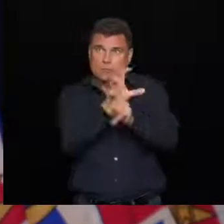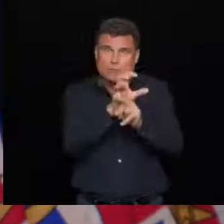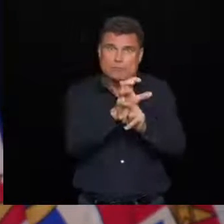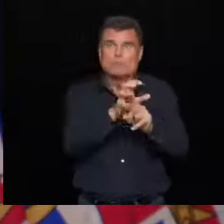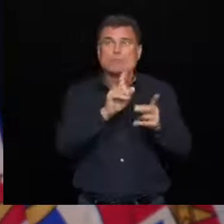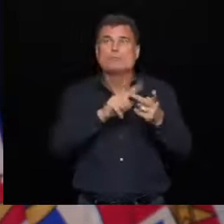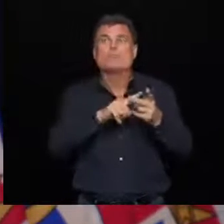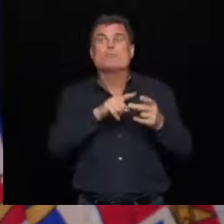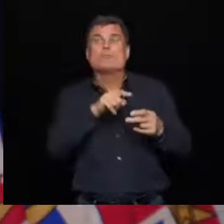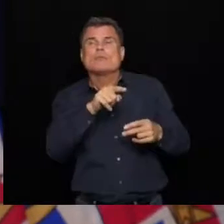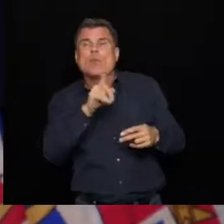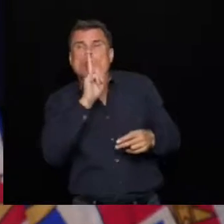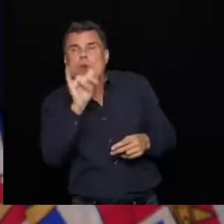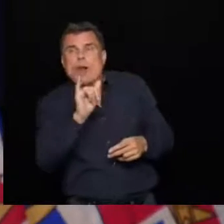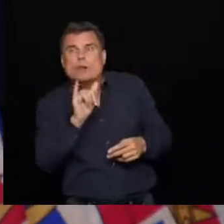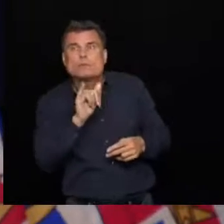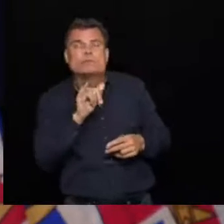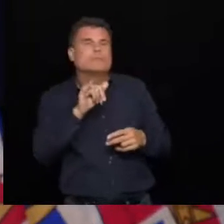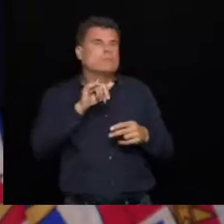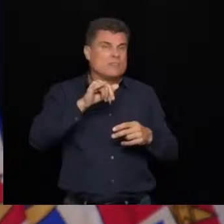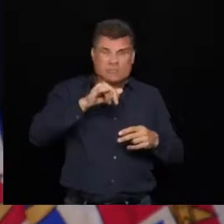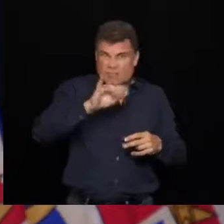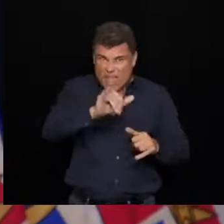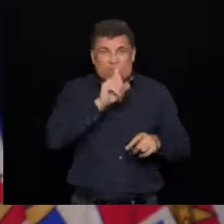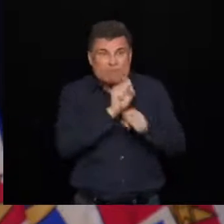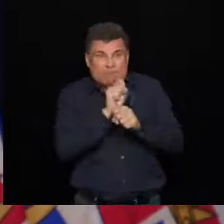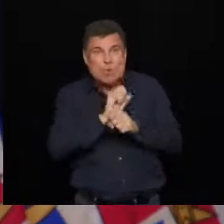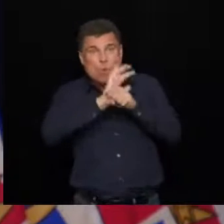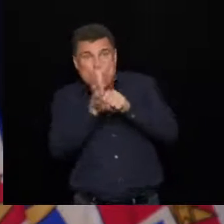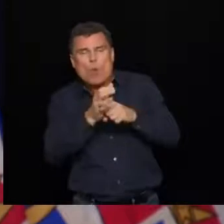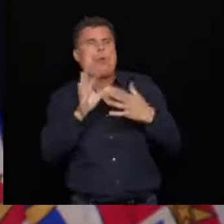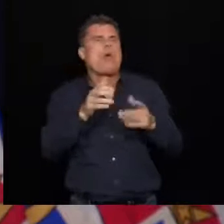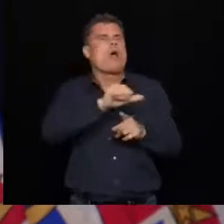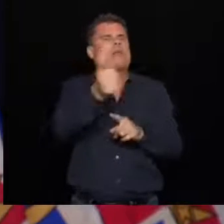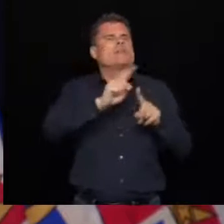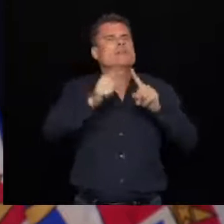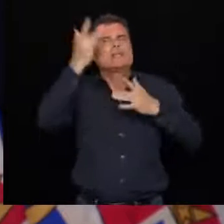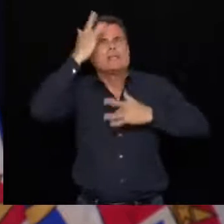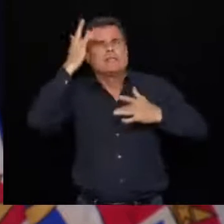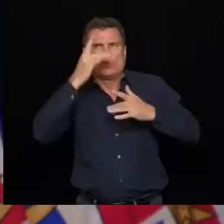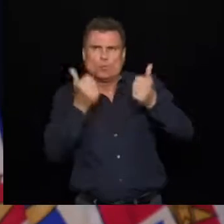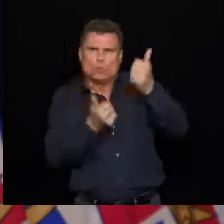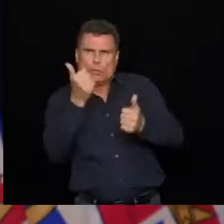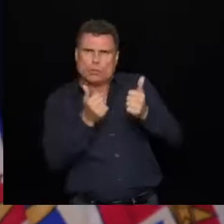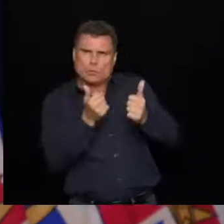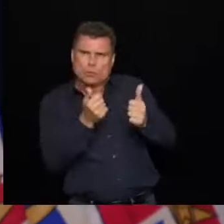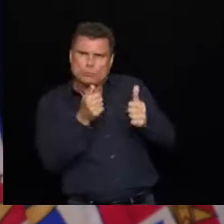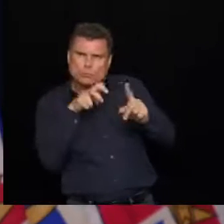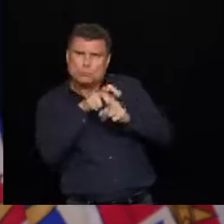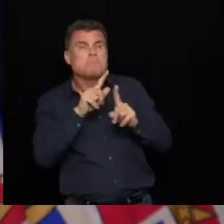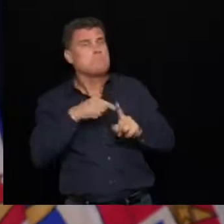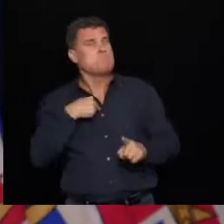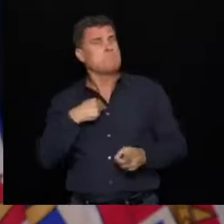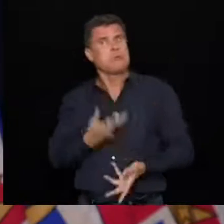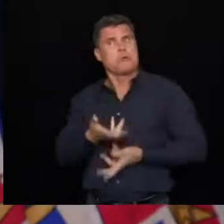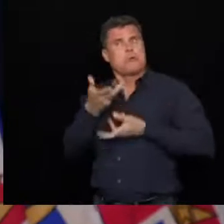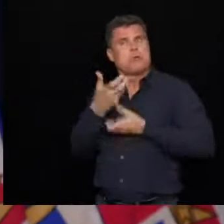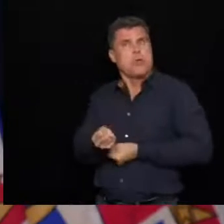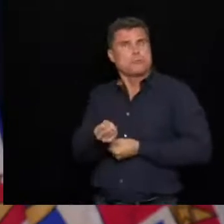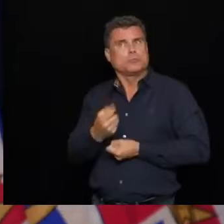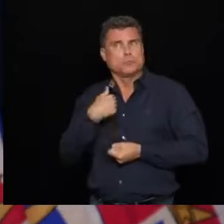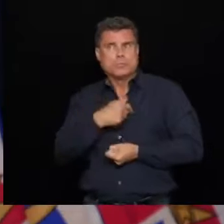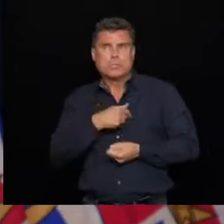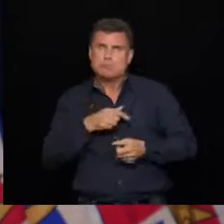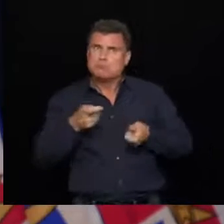I think we can be reassured by what we're seeing, and we are prepared, and we will continue to work closely